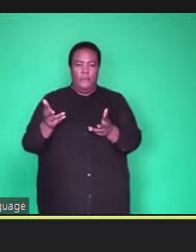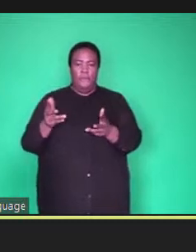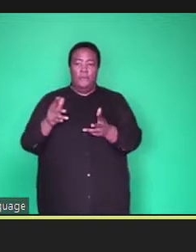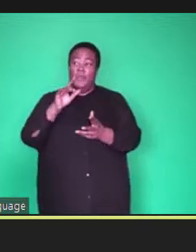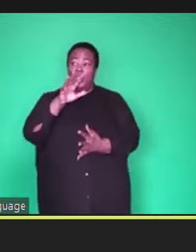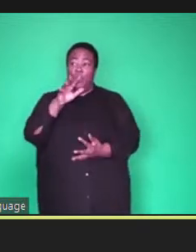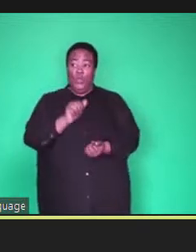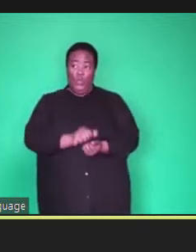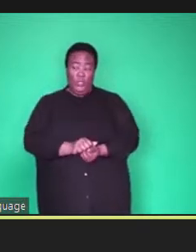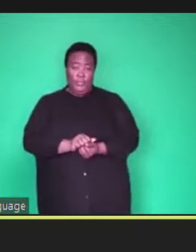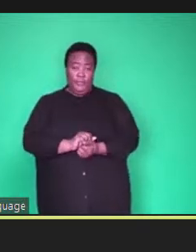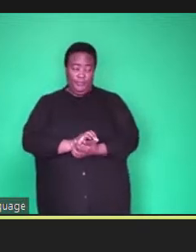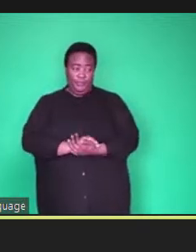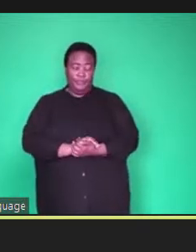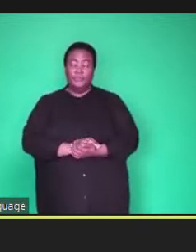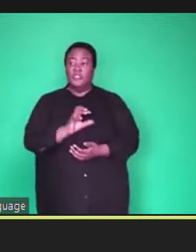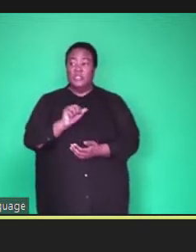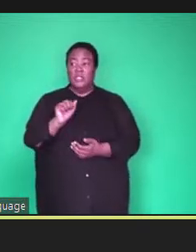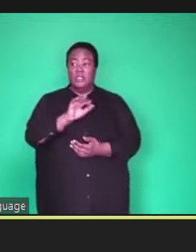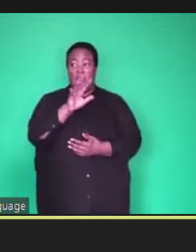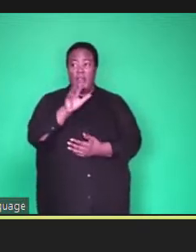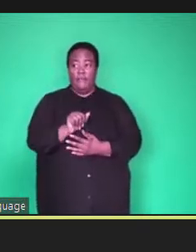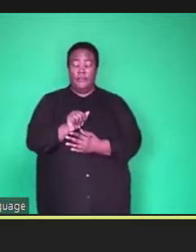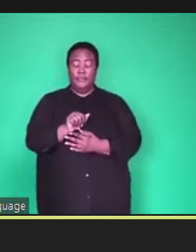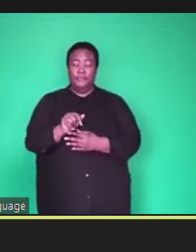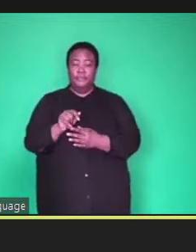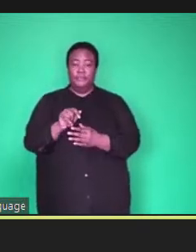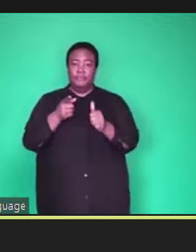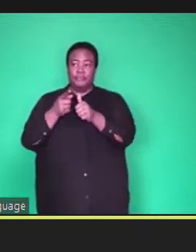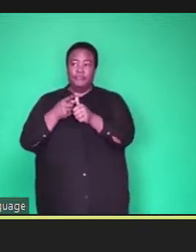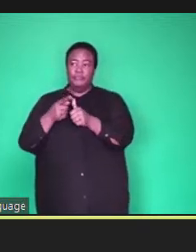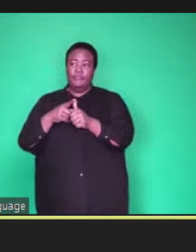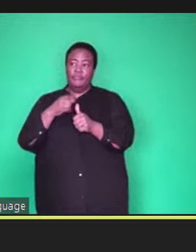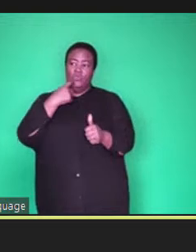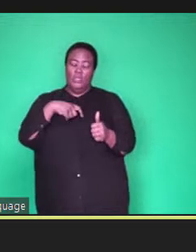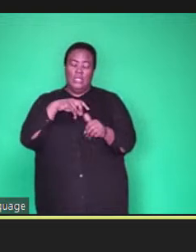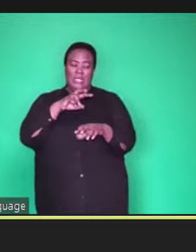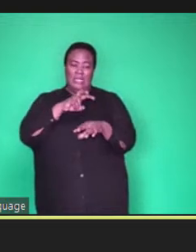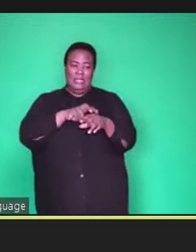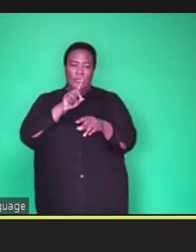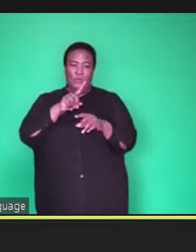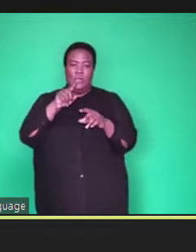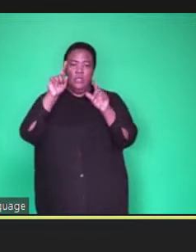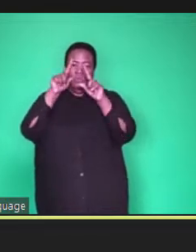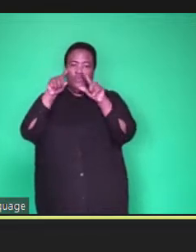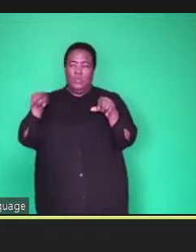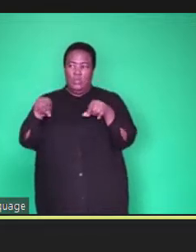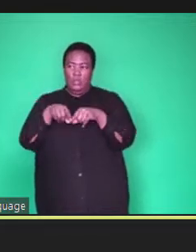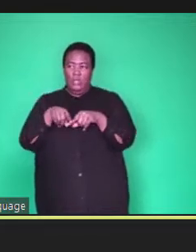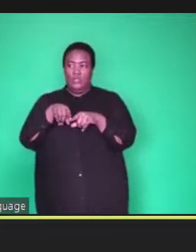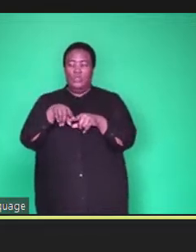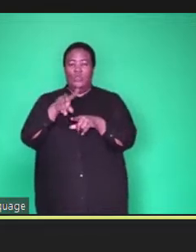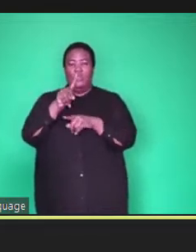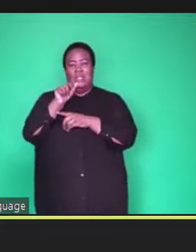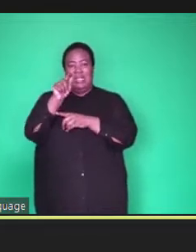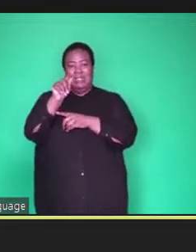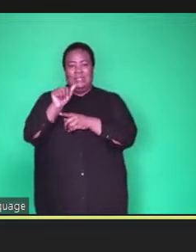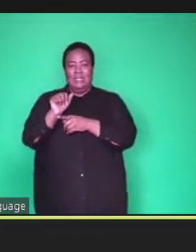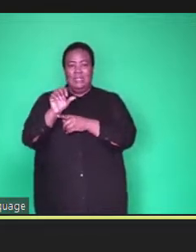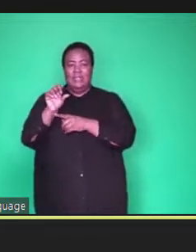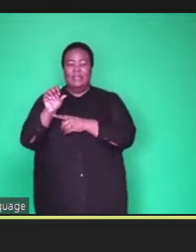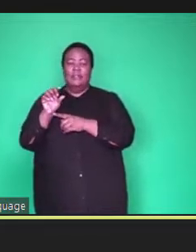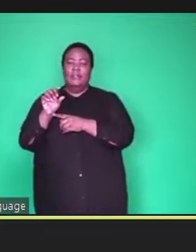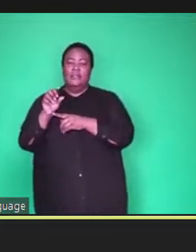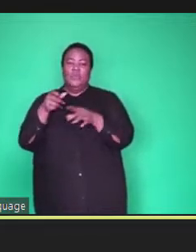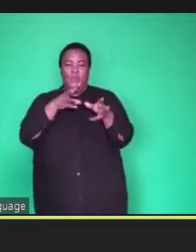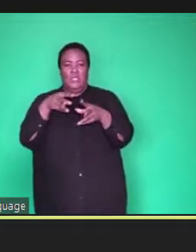conclusion, Southern African population characteristics require a triangulation of data sets. This was mentioned earlier.